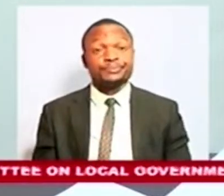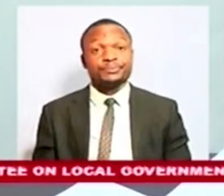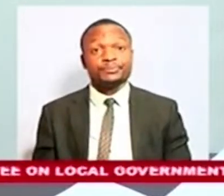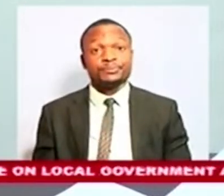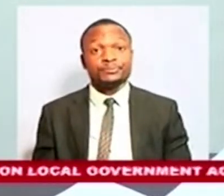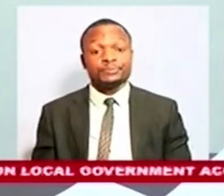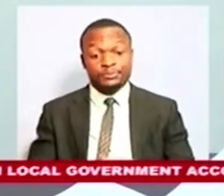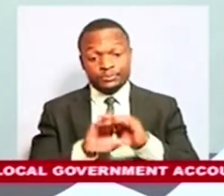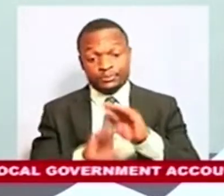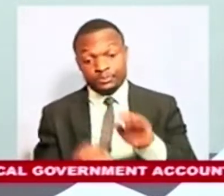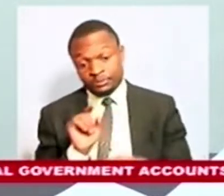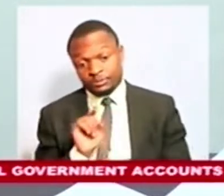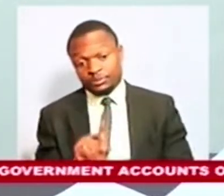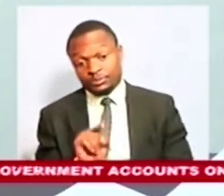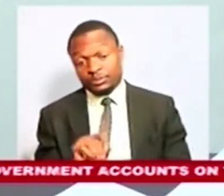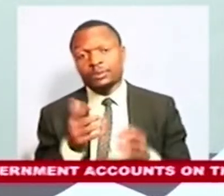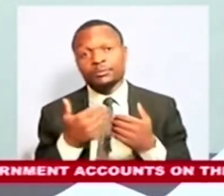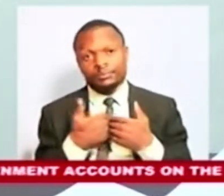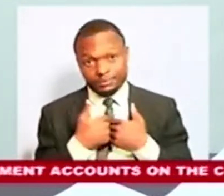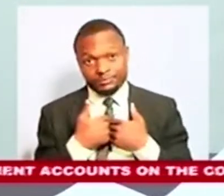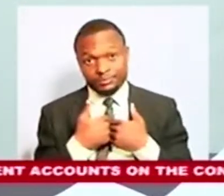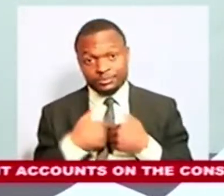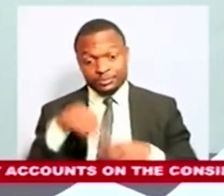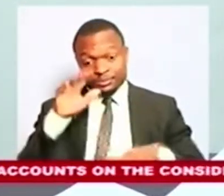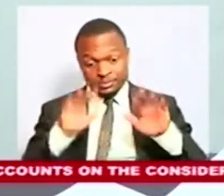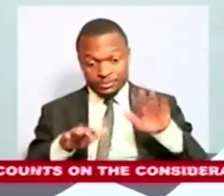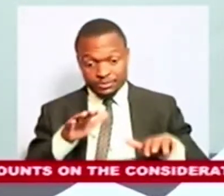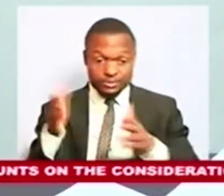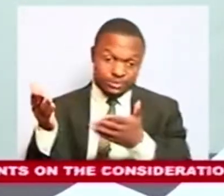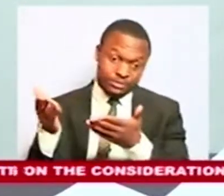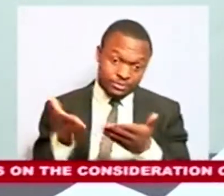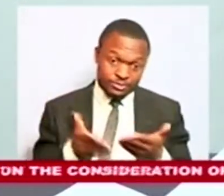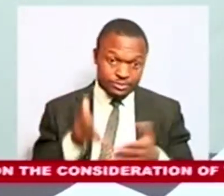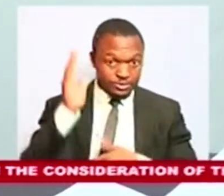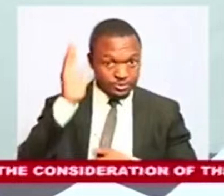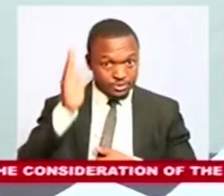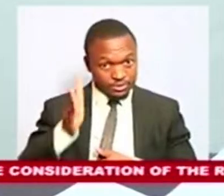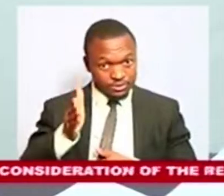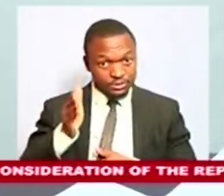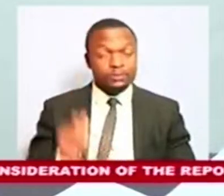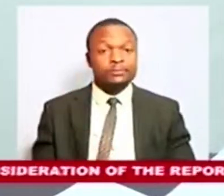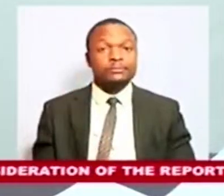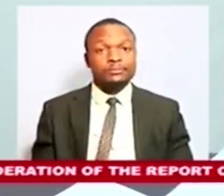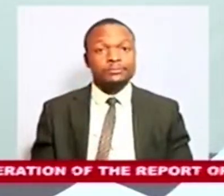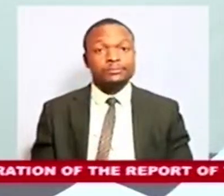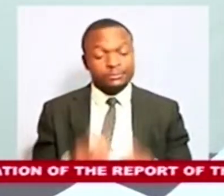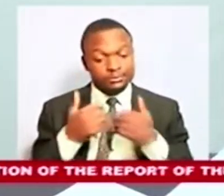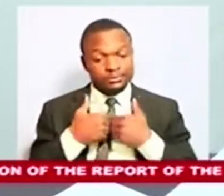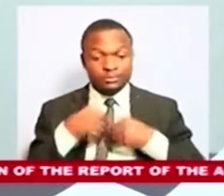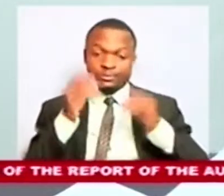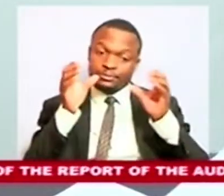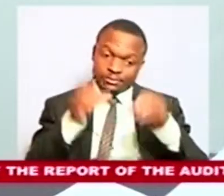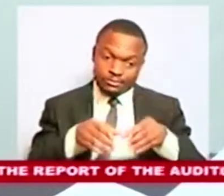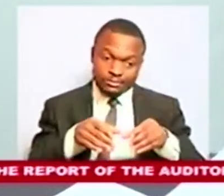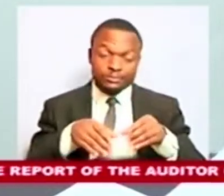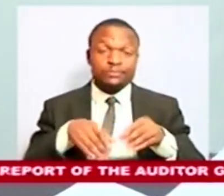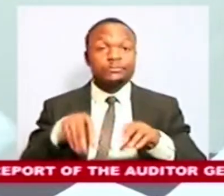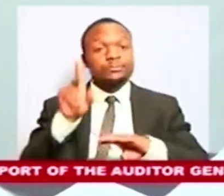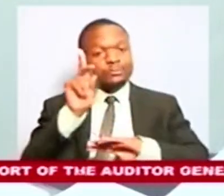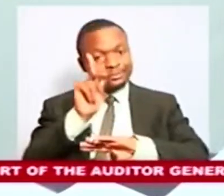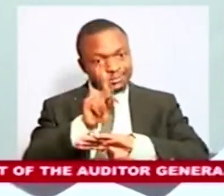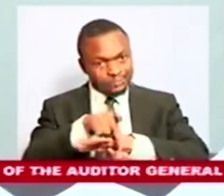Then Yes, under that one, Chair. you have balance brought forward and spent. Then you have community-based